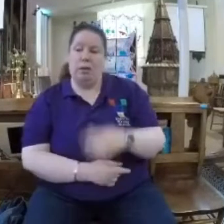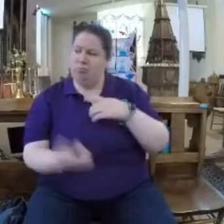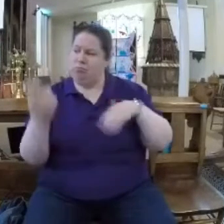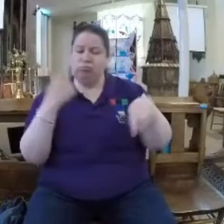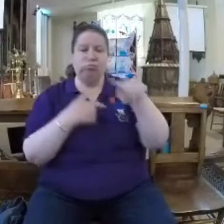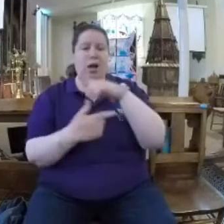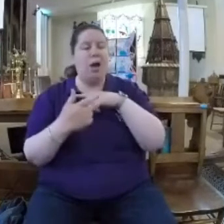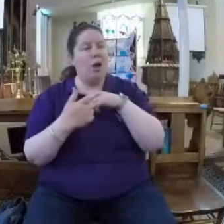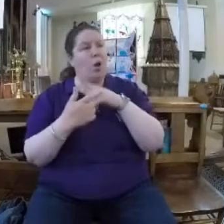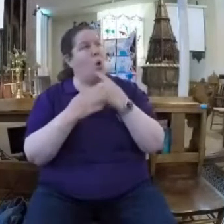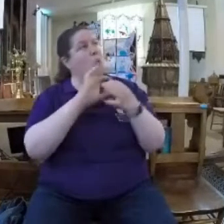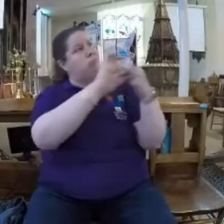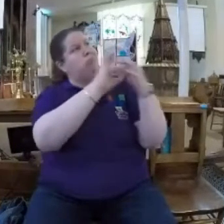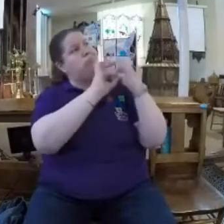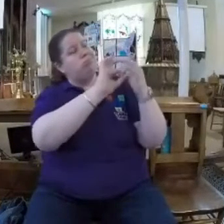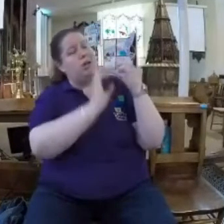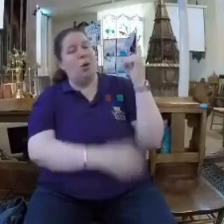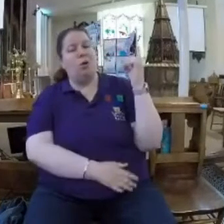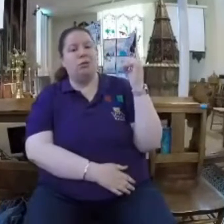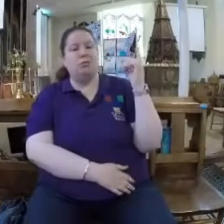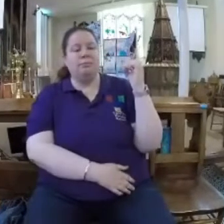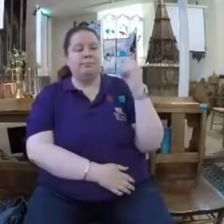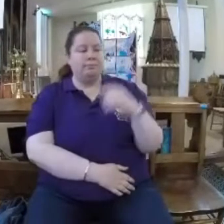one with God.